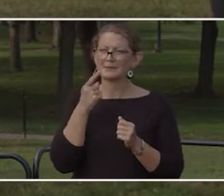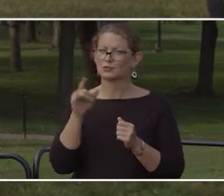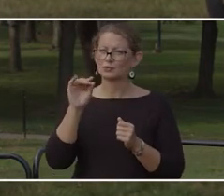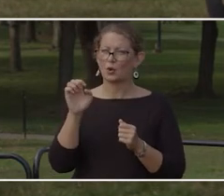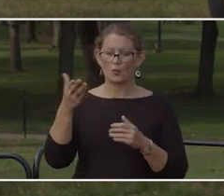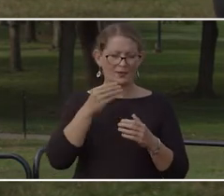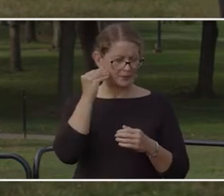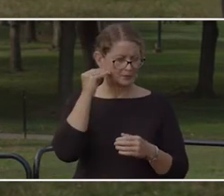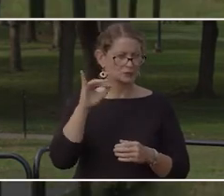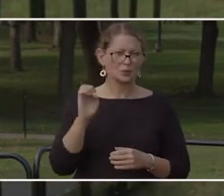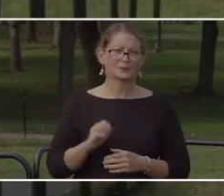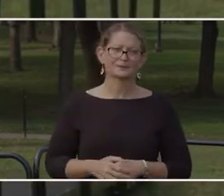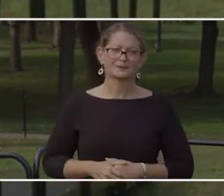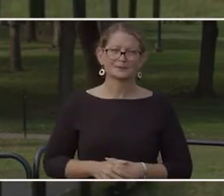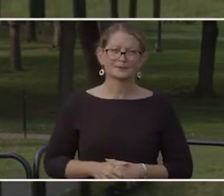home, Joe.